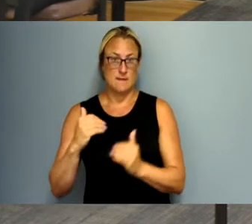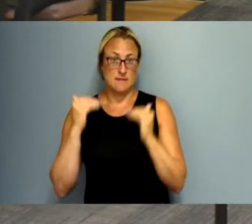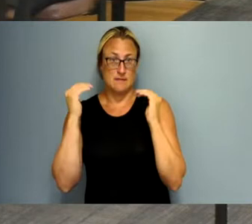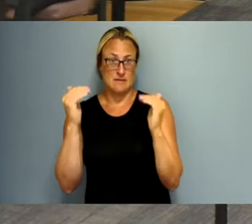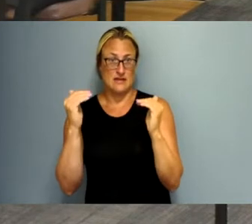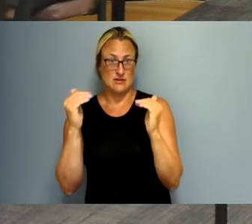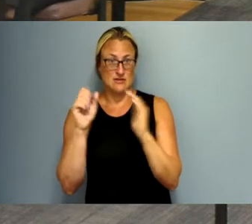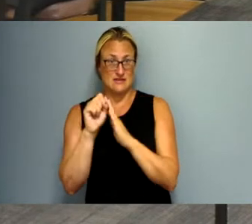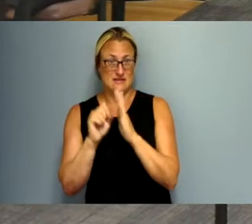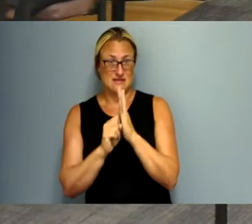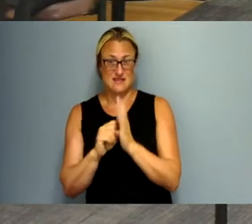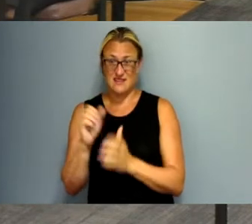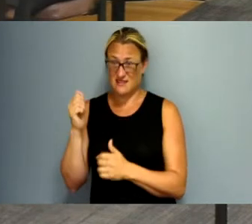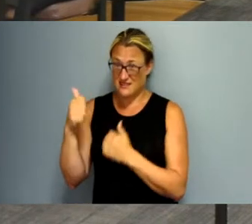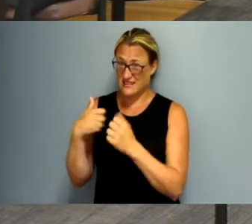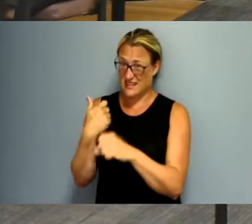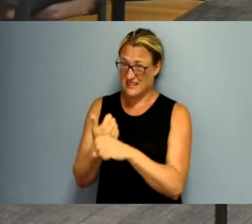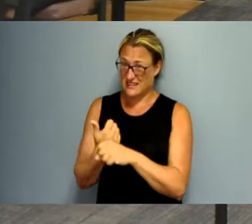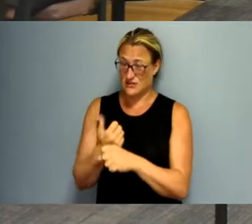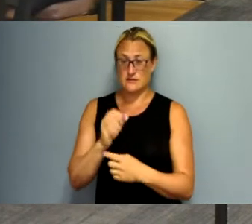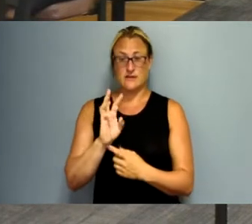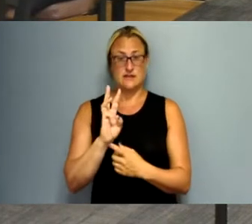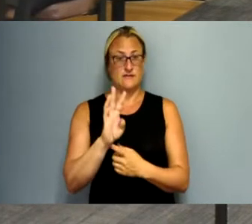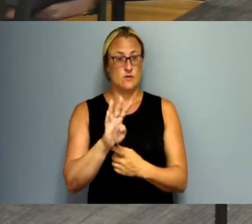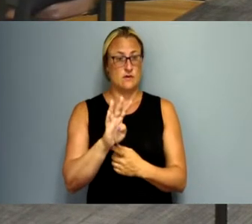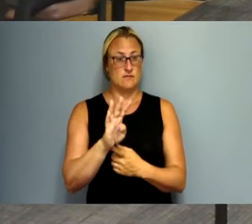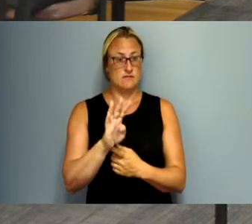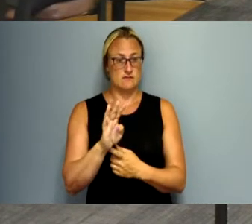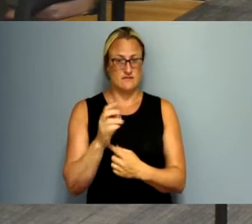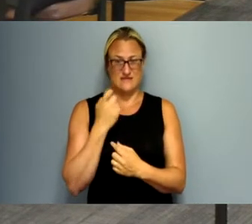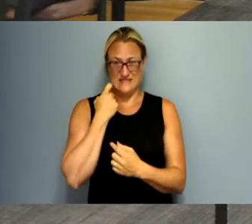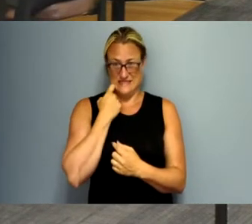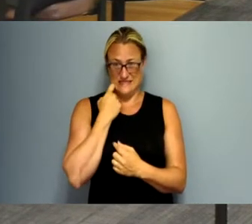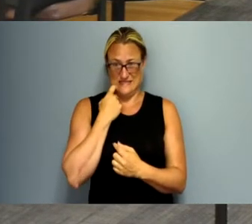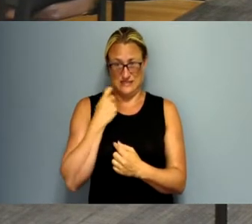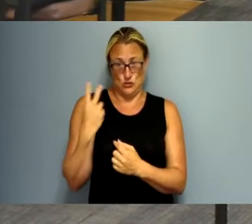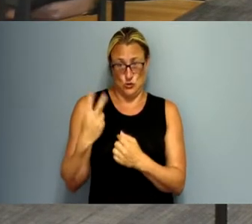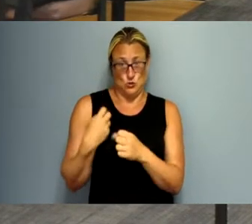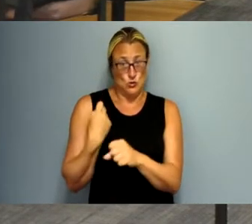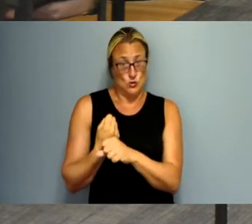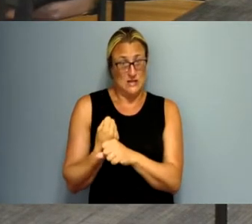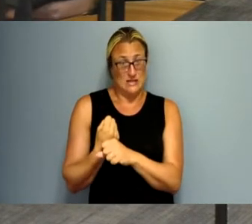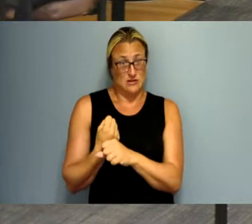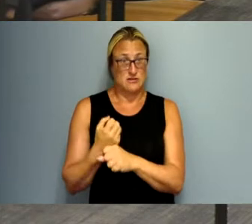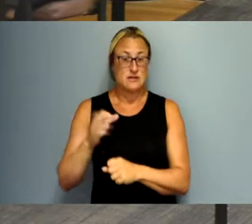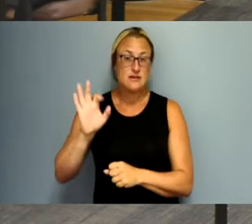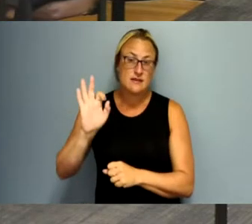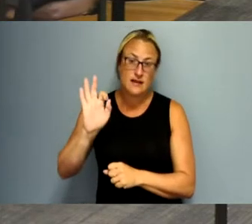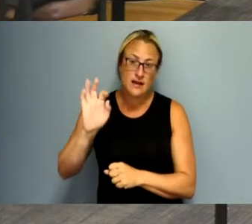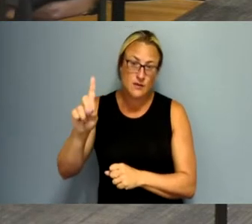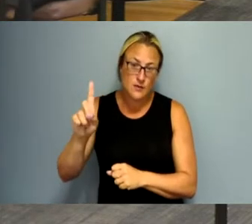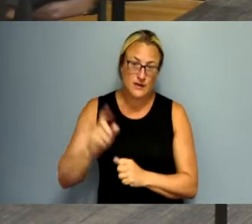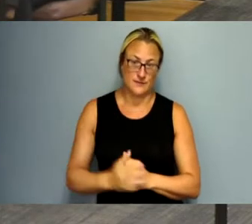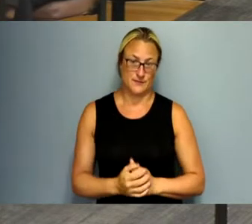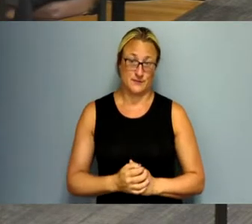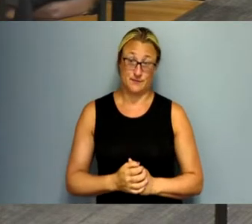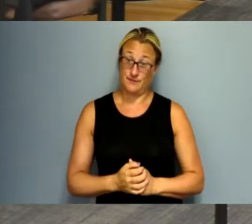In 10 years. In two, since 2020, you've had 91.